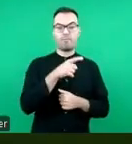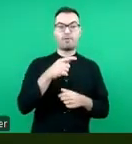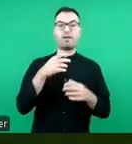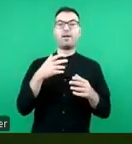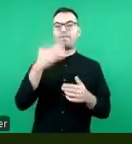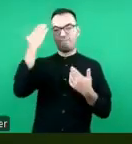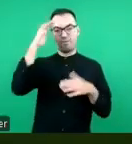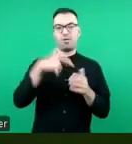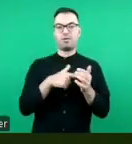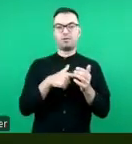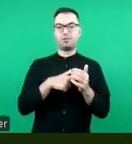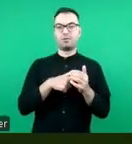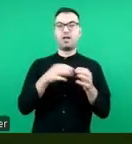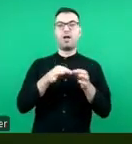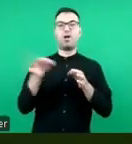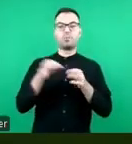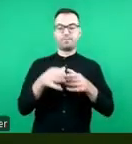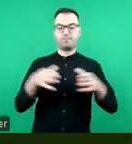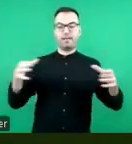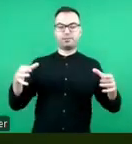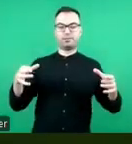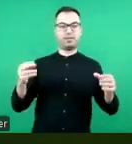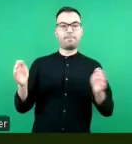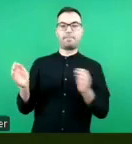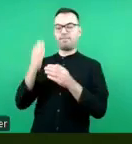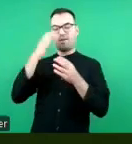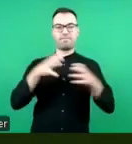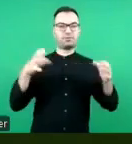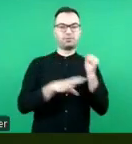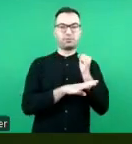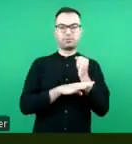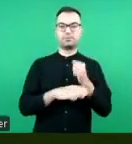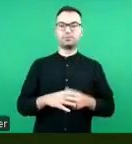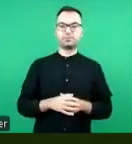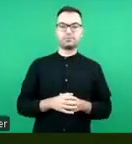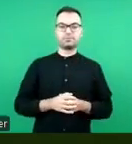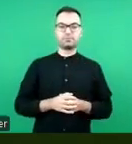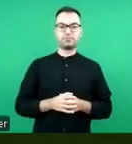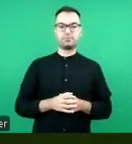with a diameter larger than compared to the next tree. And that is actually what it looked like.